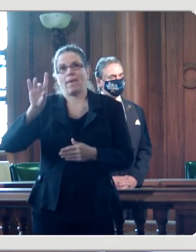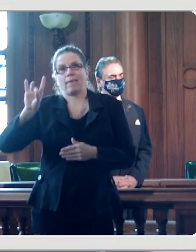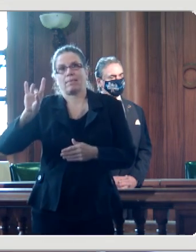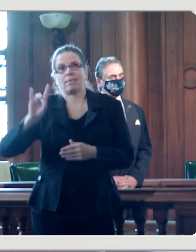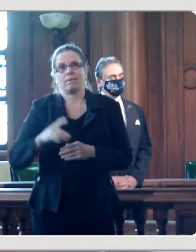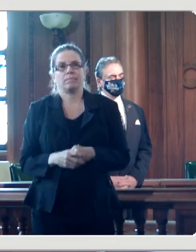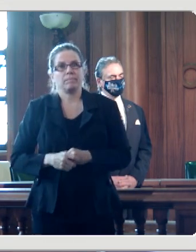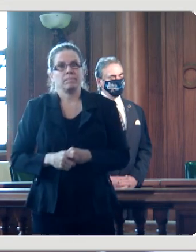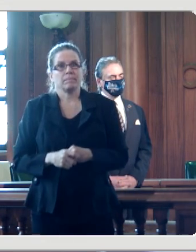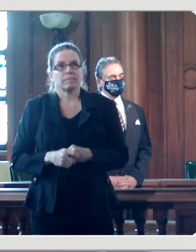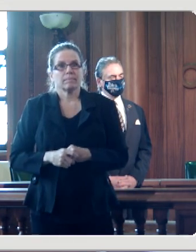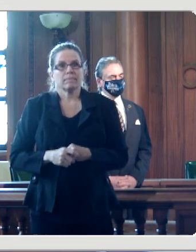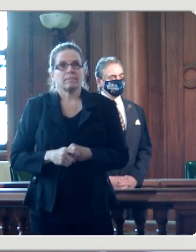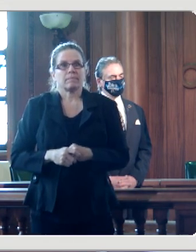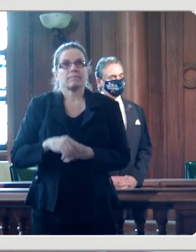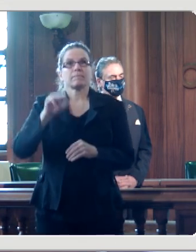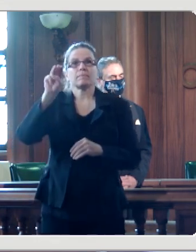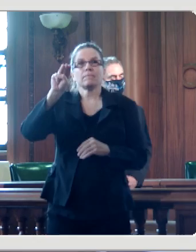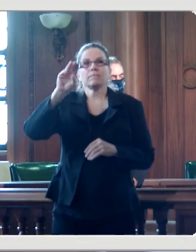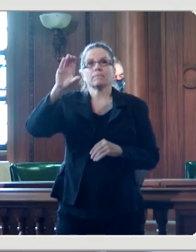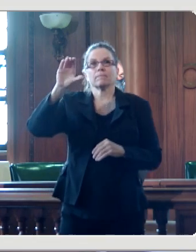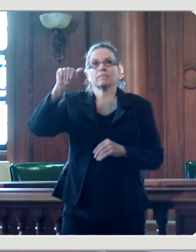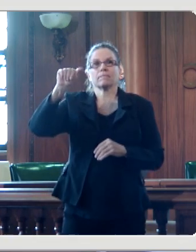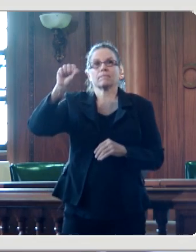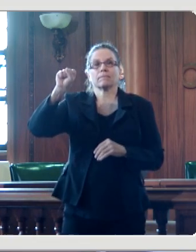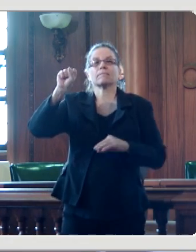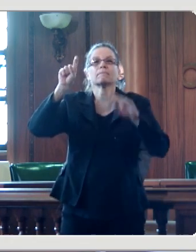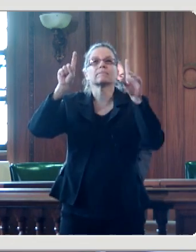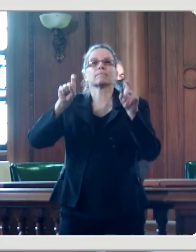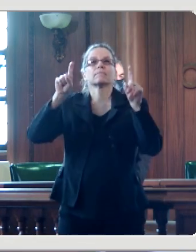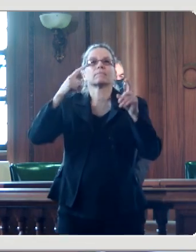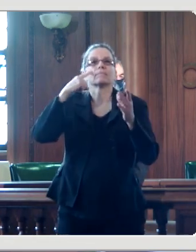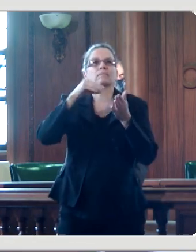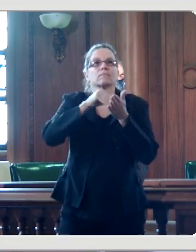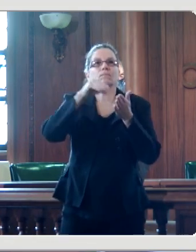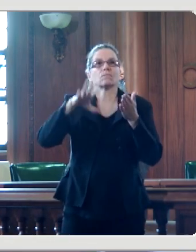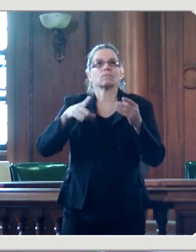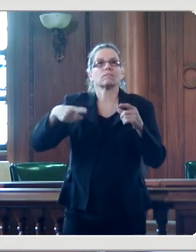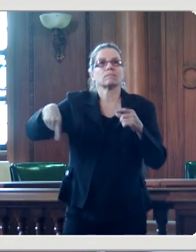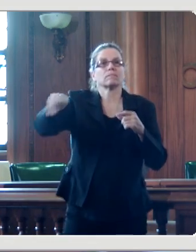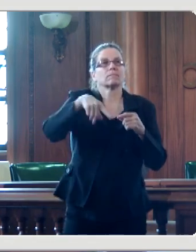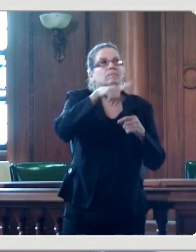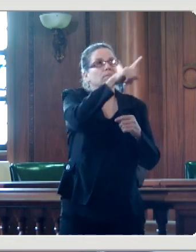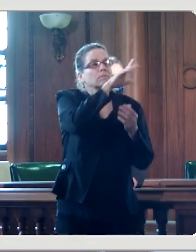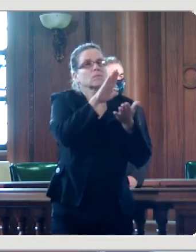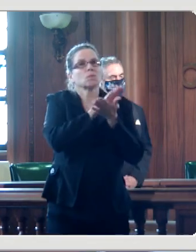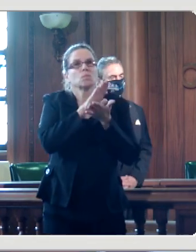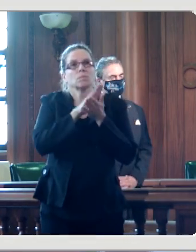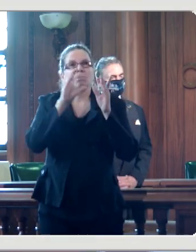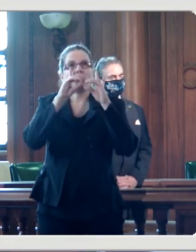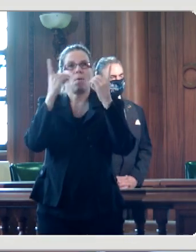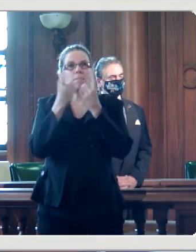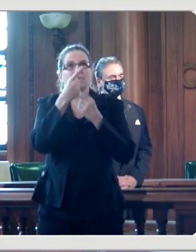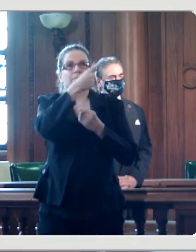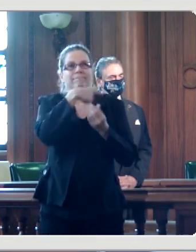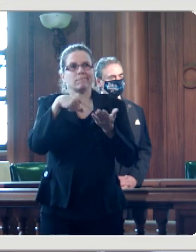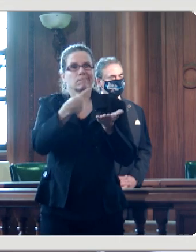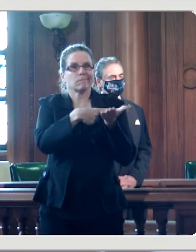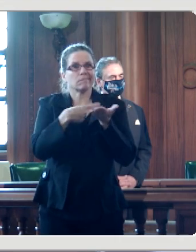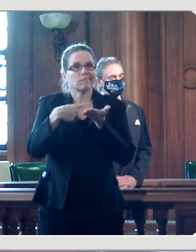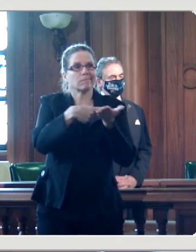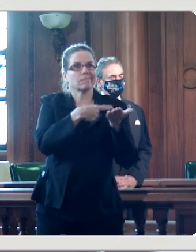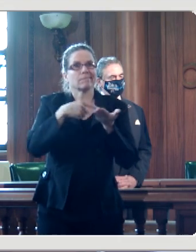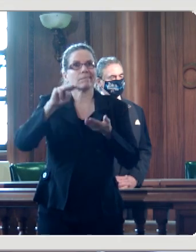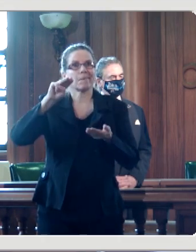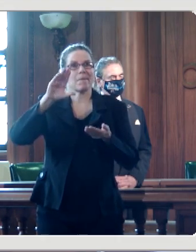going to have to do the 12th grade retakes in January unless DESE decides to cancel those. So we'll give you